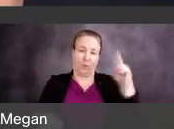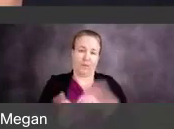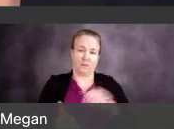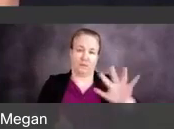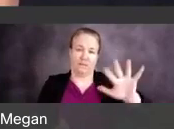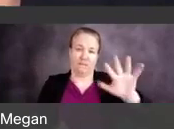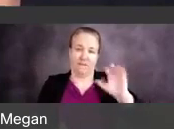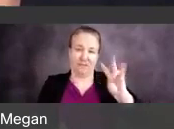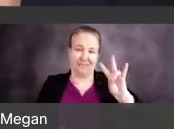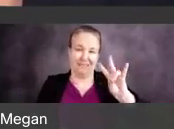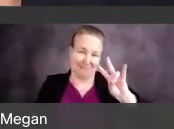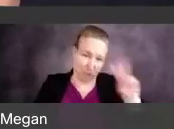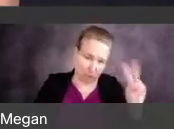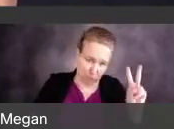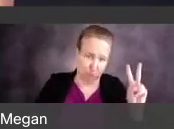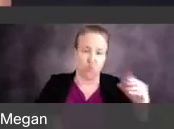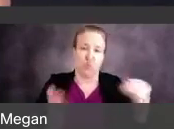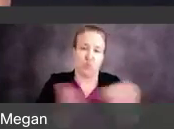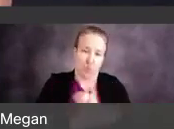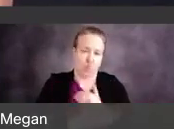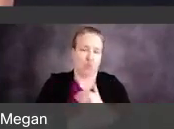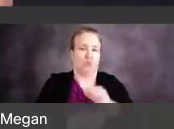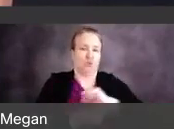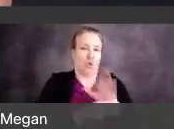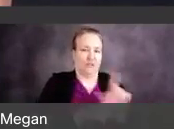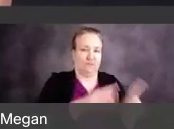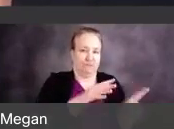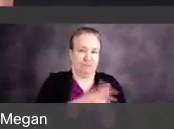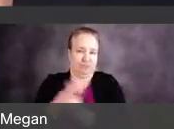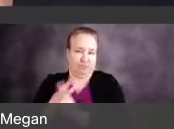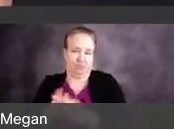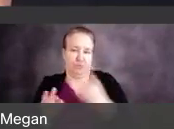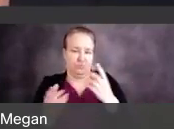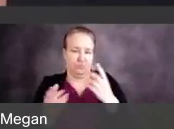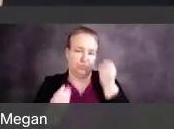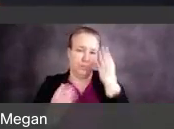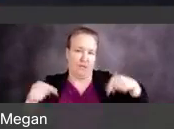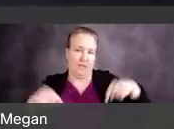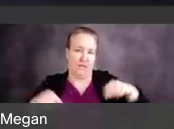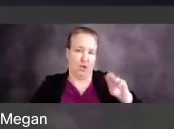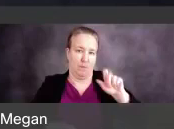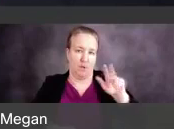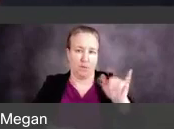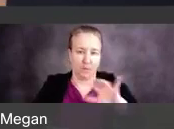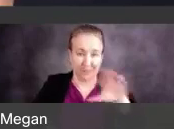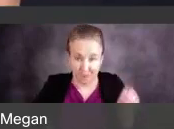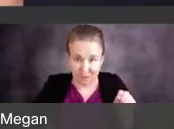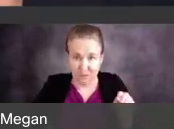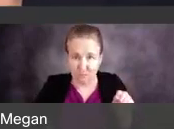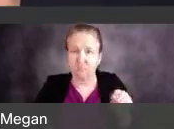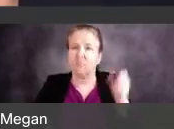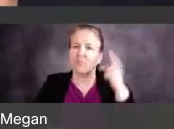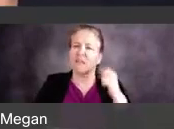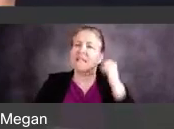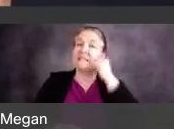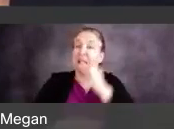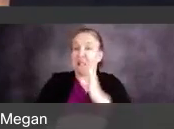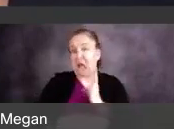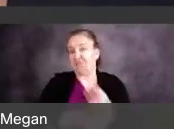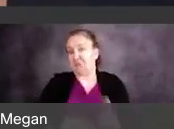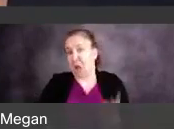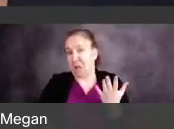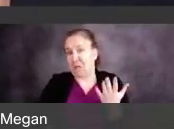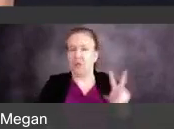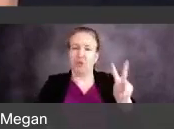1,572 new cases of COVID-19 reported in Montgomery County. This is a daily average of